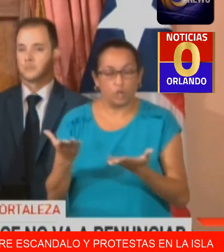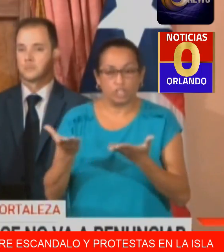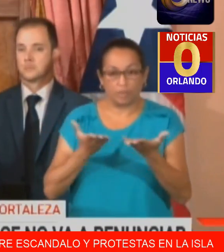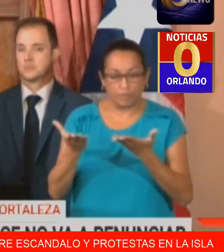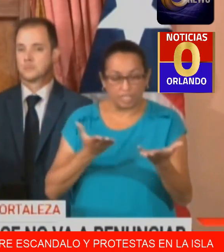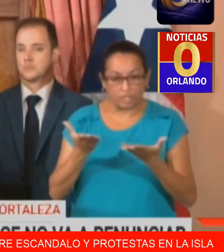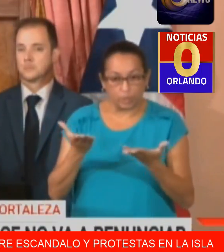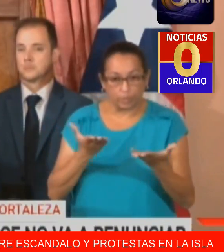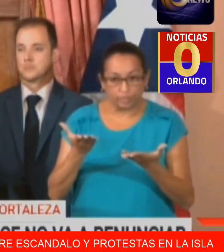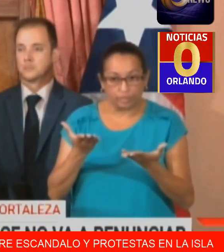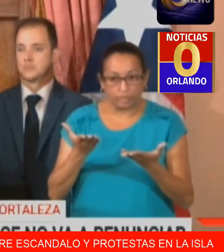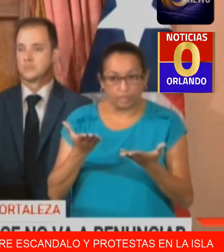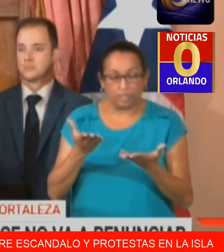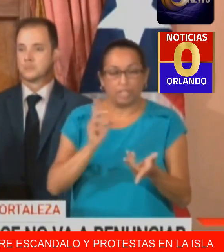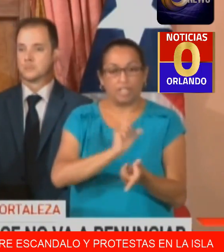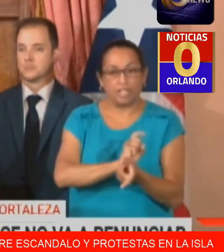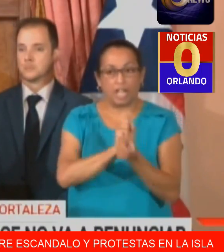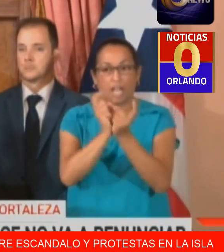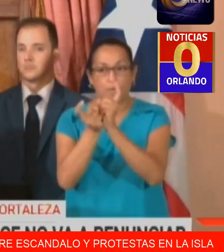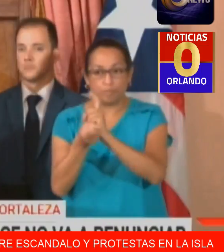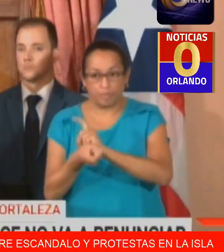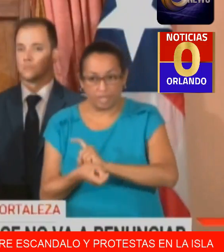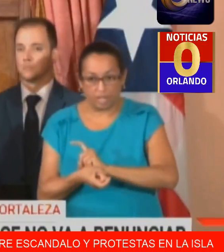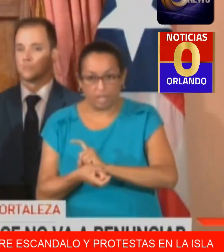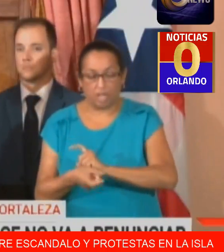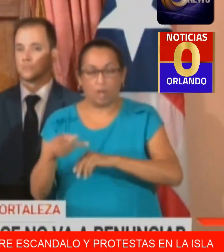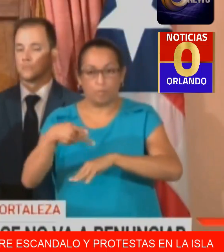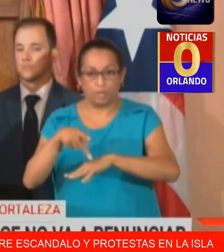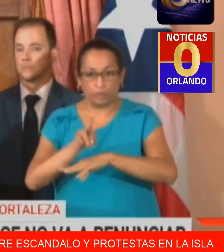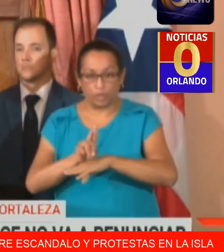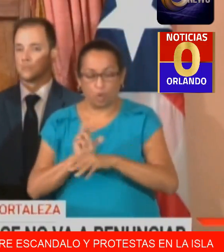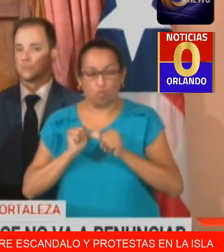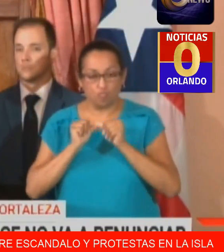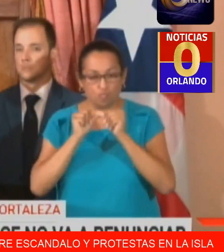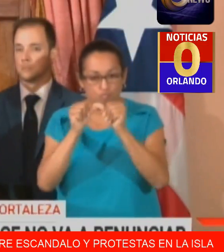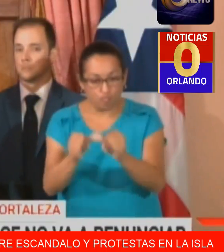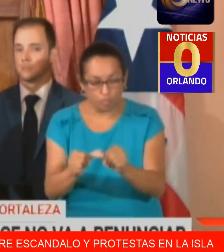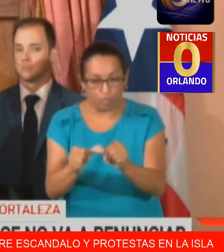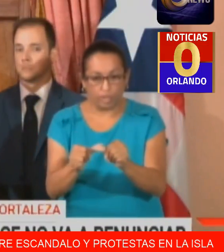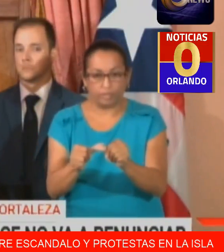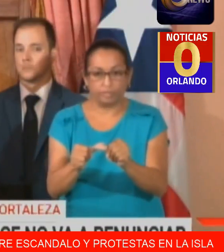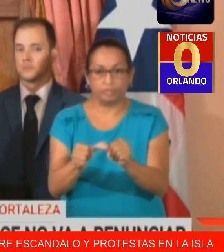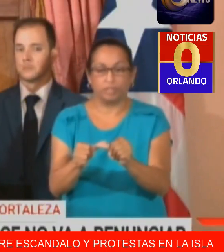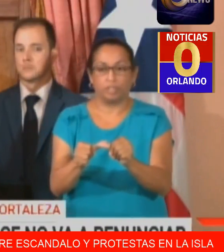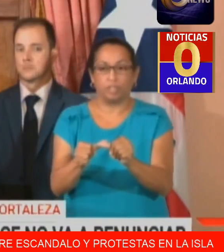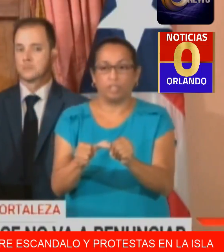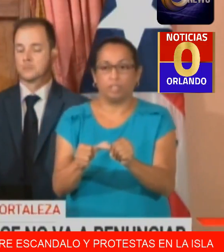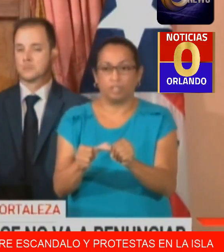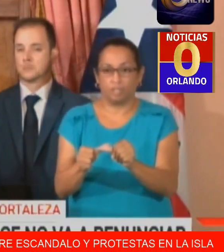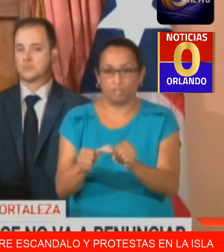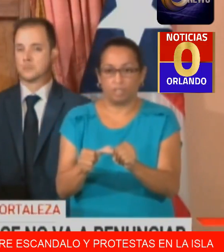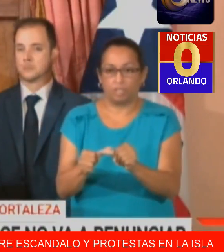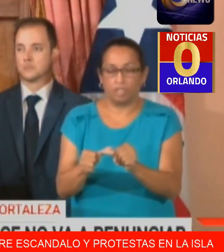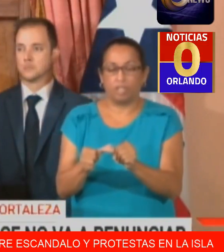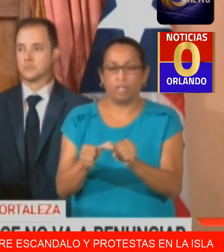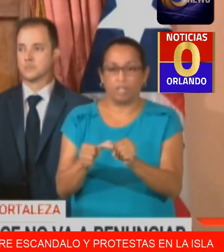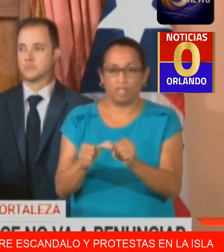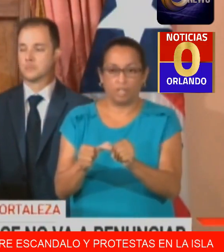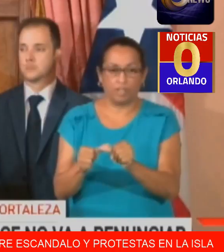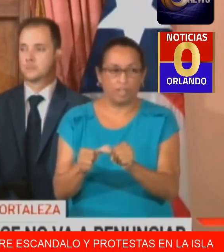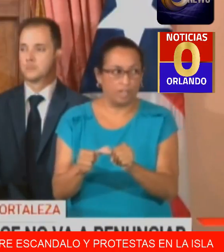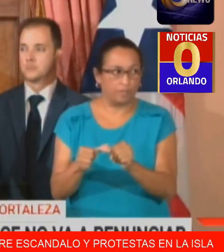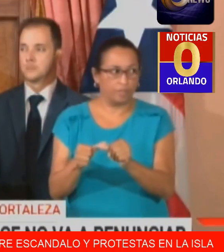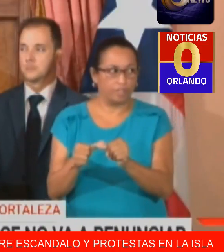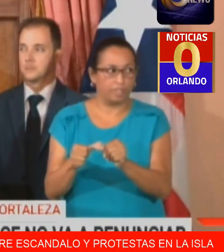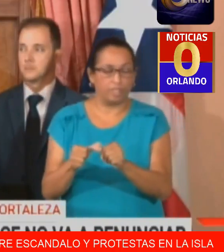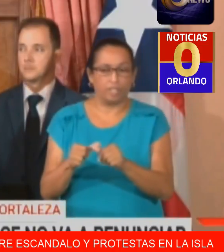the transformations that we've embarked in Puerto Rico continue. So part of the efforts that I've been doing between the past couple of days is